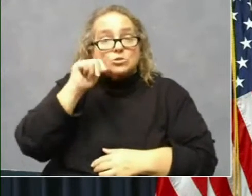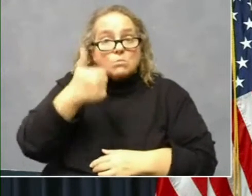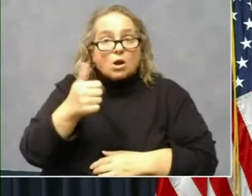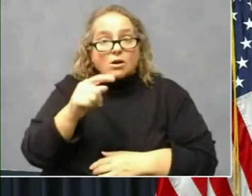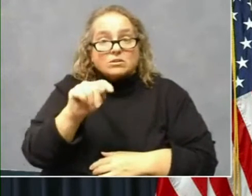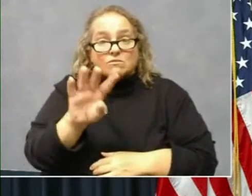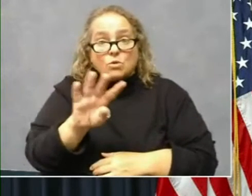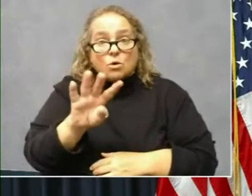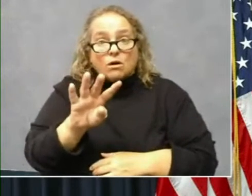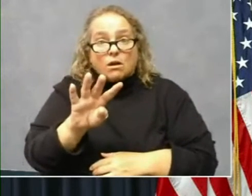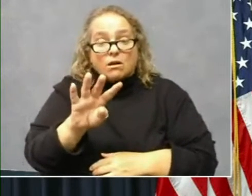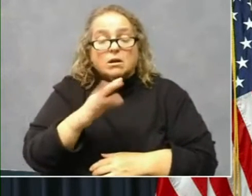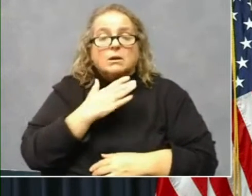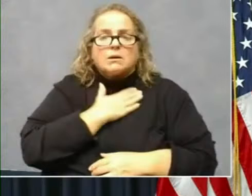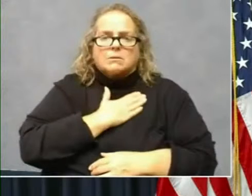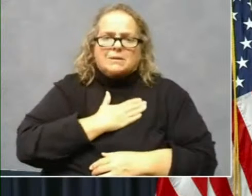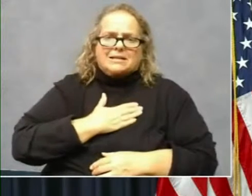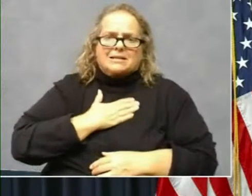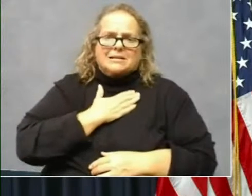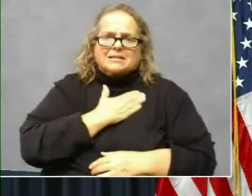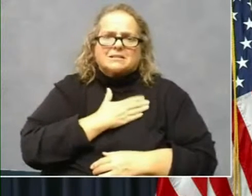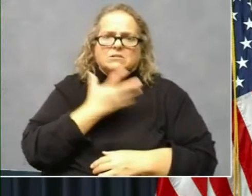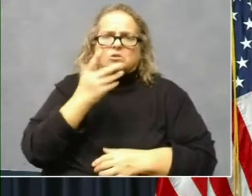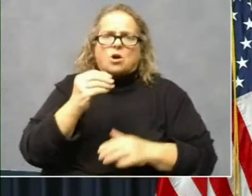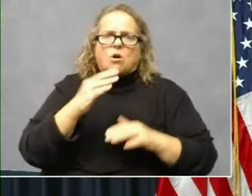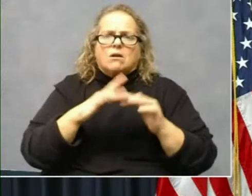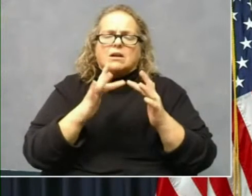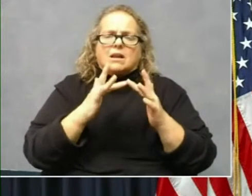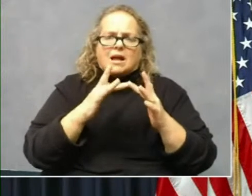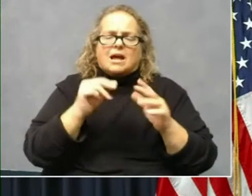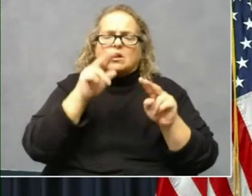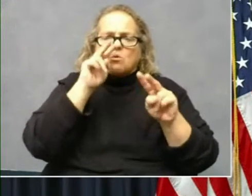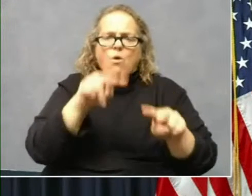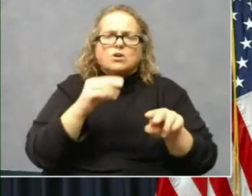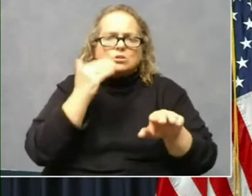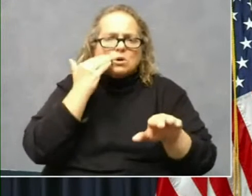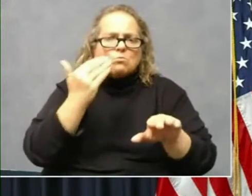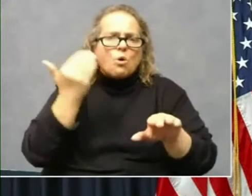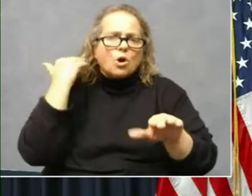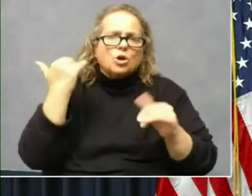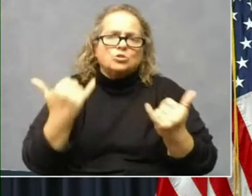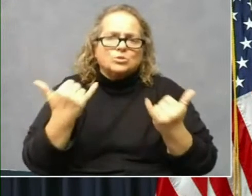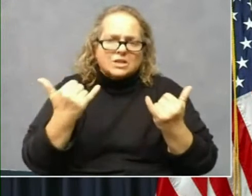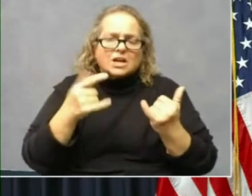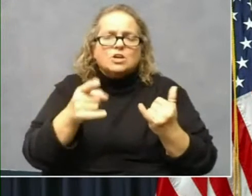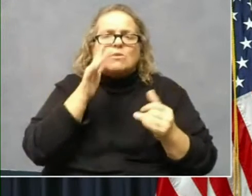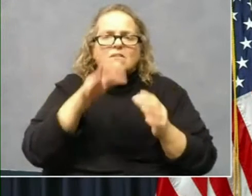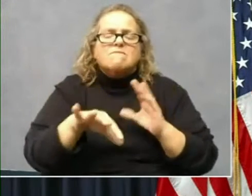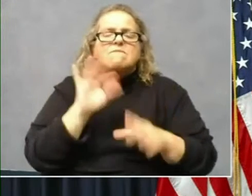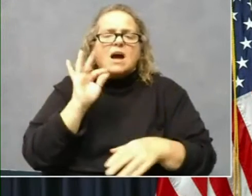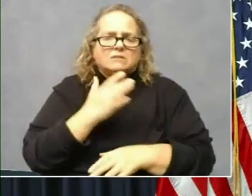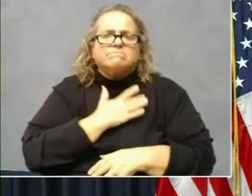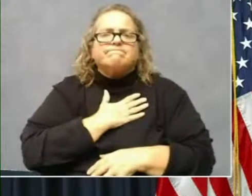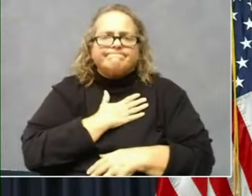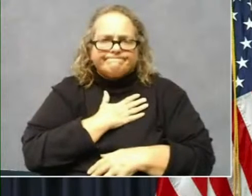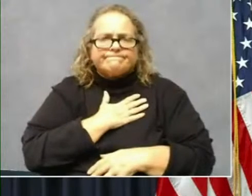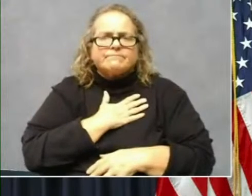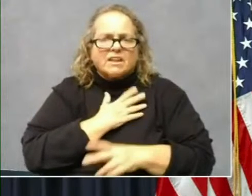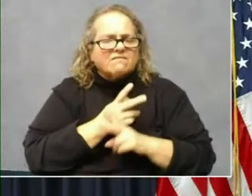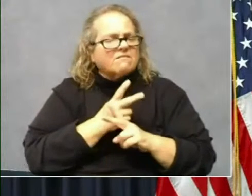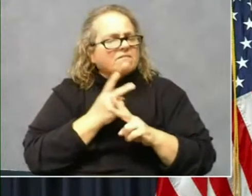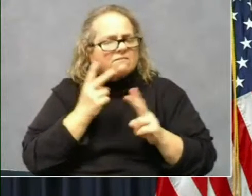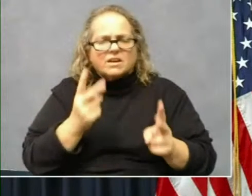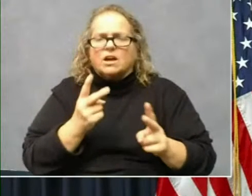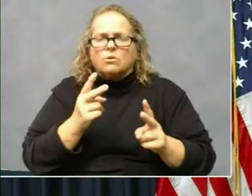Please get online and watch the memorial from today. I think you'll find it's moving. And listen to the message that